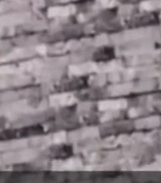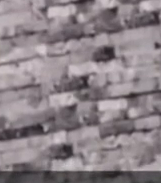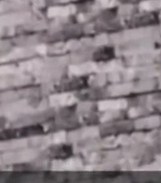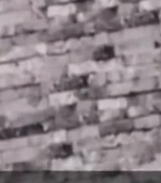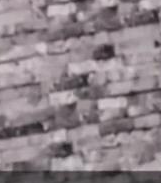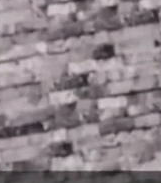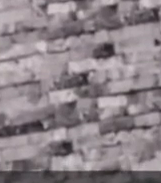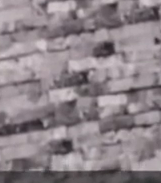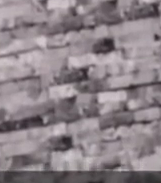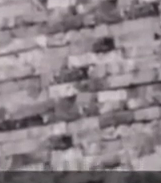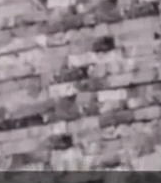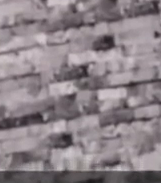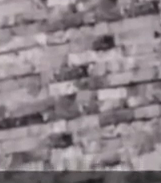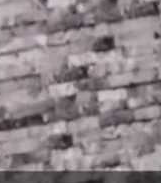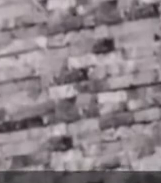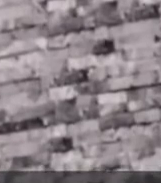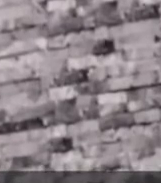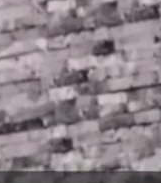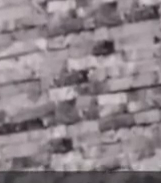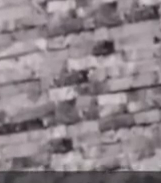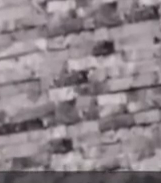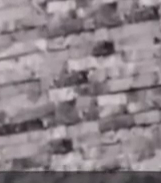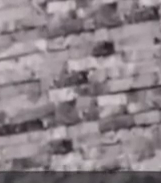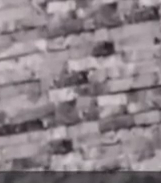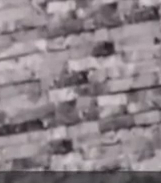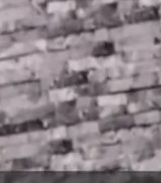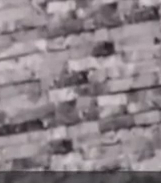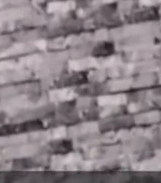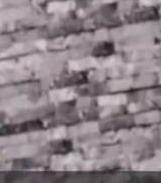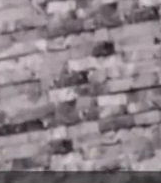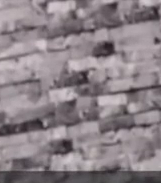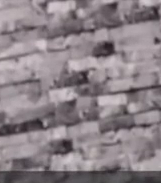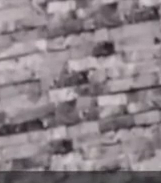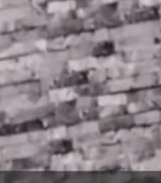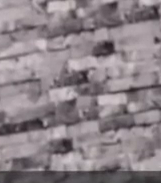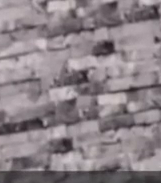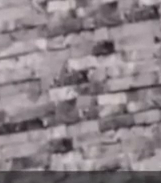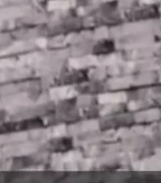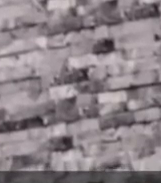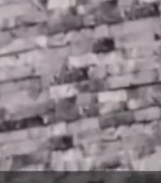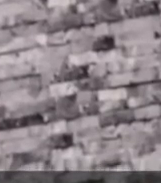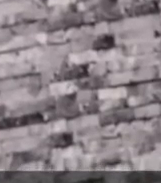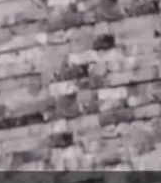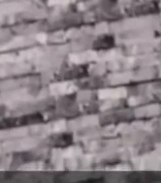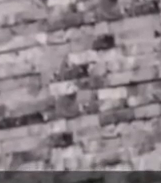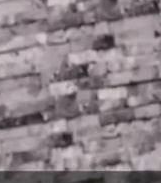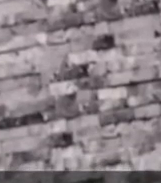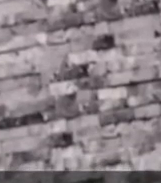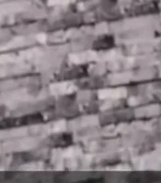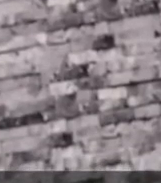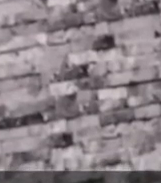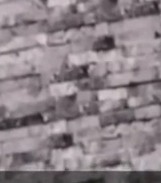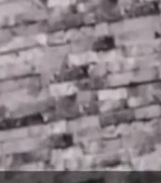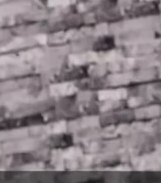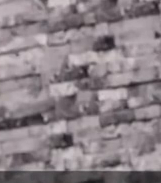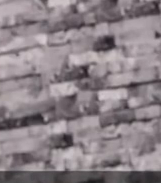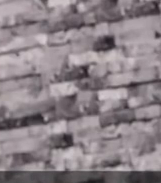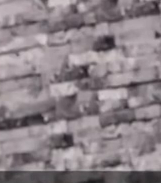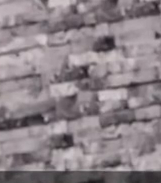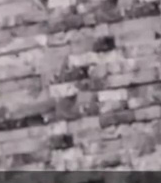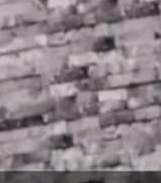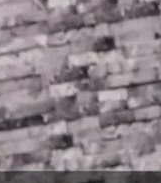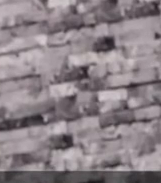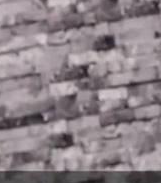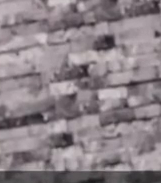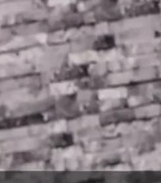the wrath of the Lord arose against the people, till there was no remedy. Therefore, he brought against